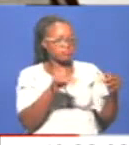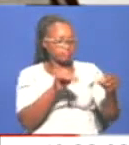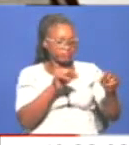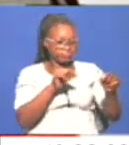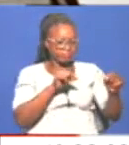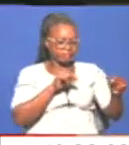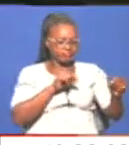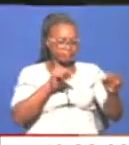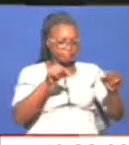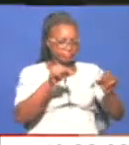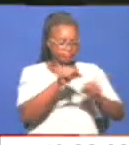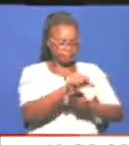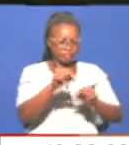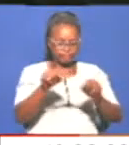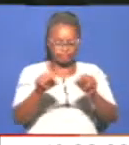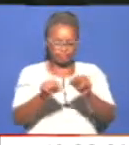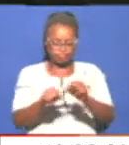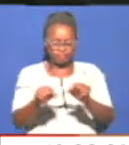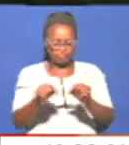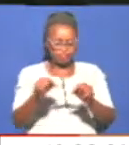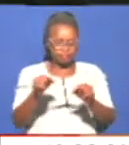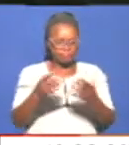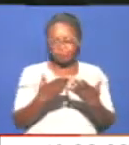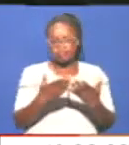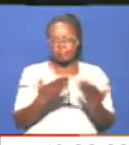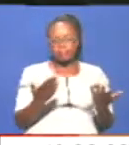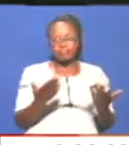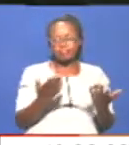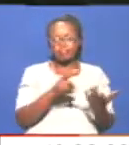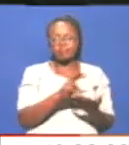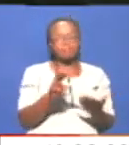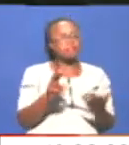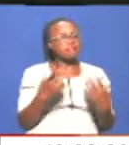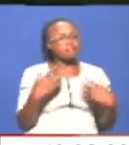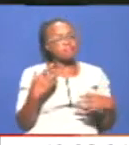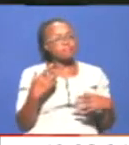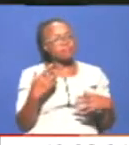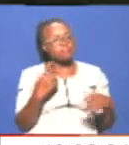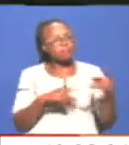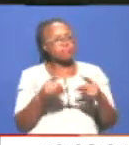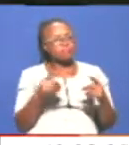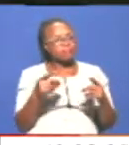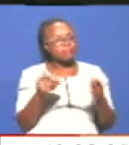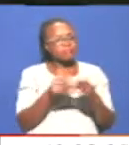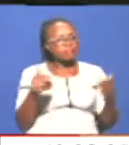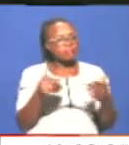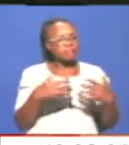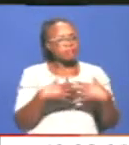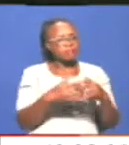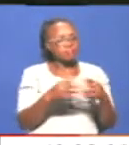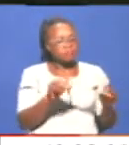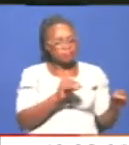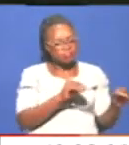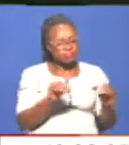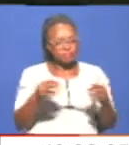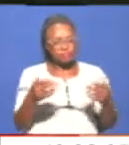seen chess grandmasters, I think, was it Karpov or Kasparov, who played against a machine. What was the transition in some of the lessons where